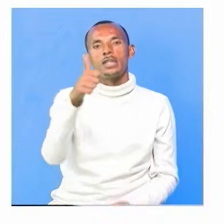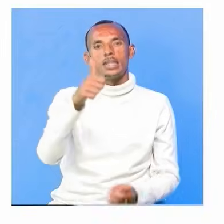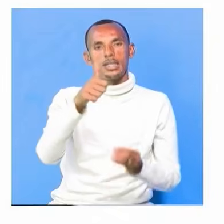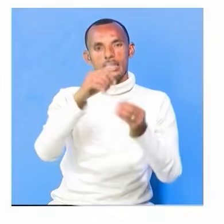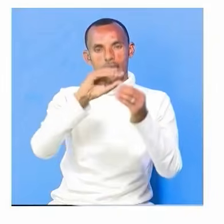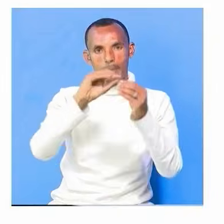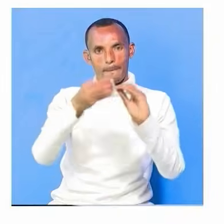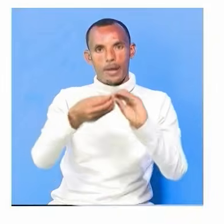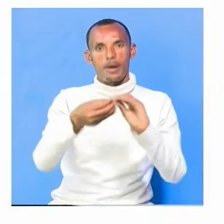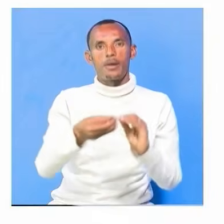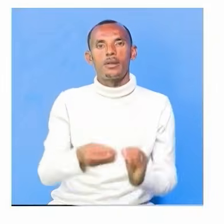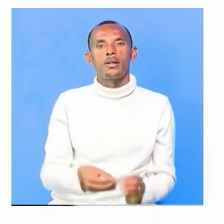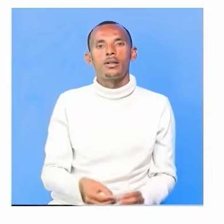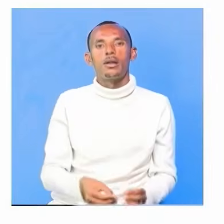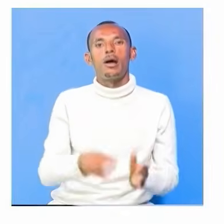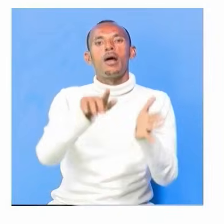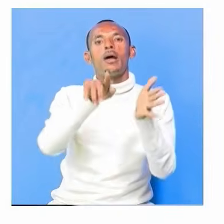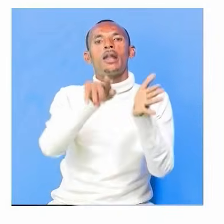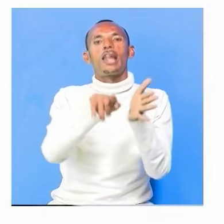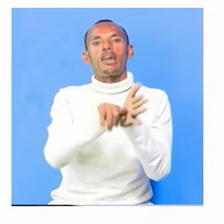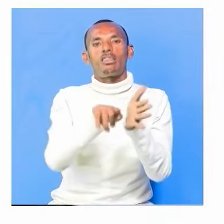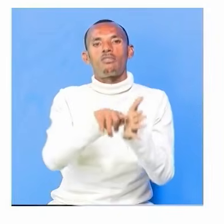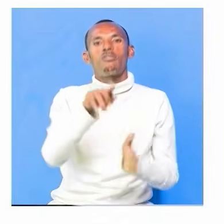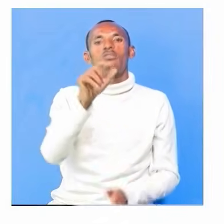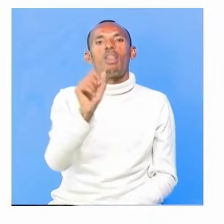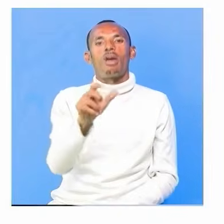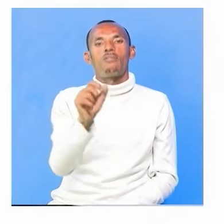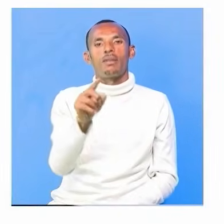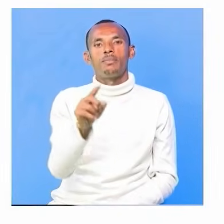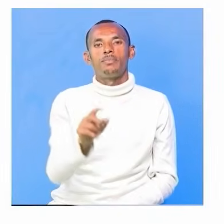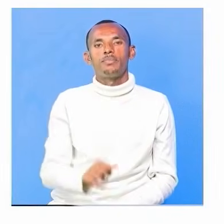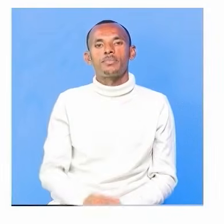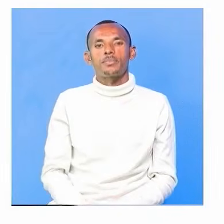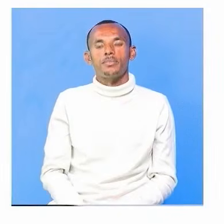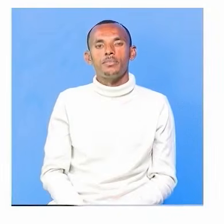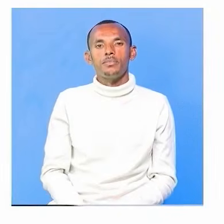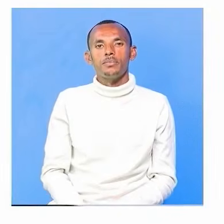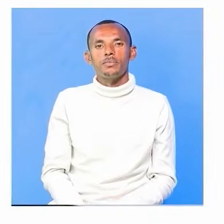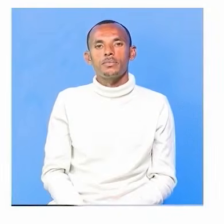another number minus 11.